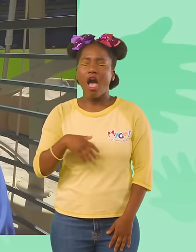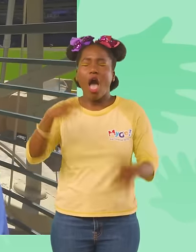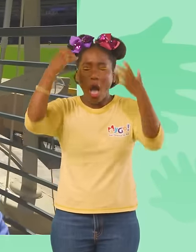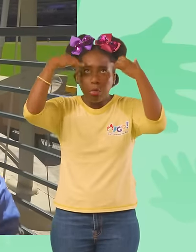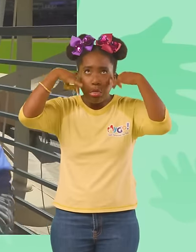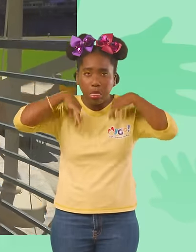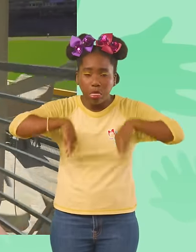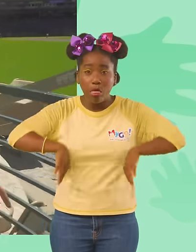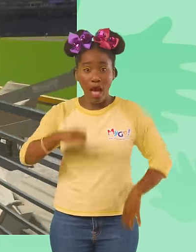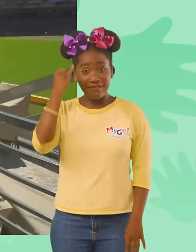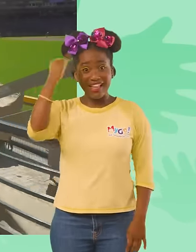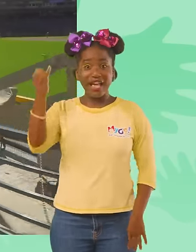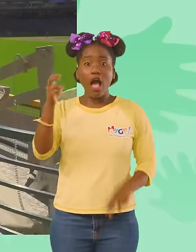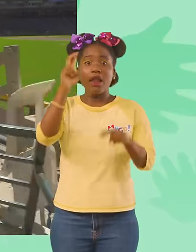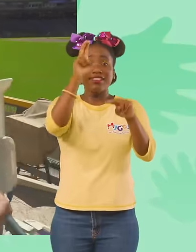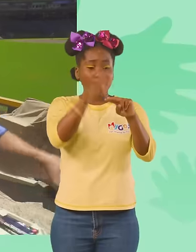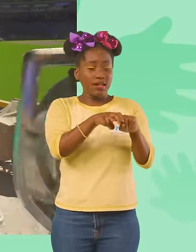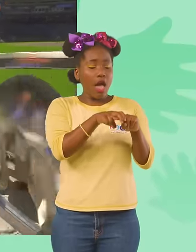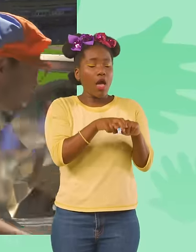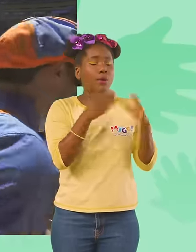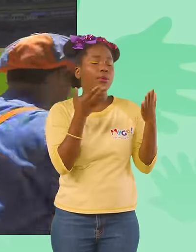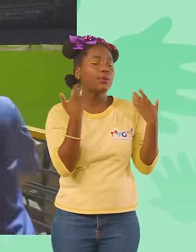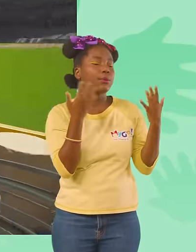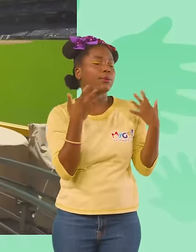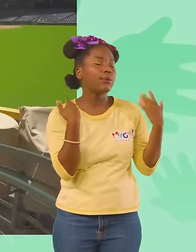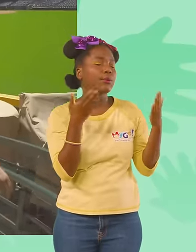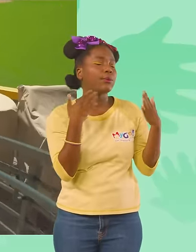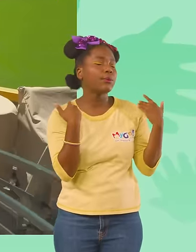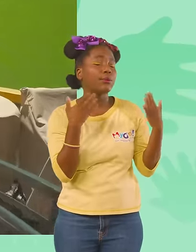in the pool and cool down. Whoa,